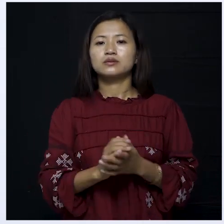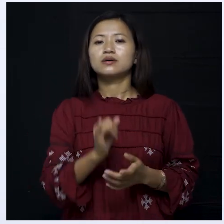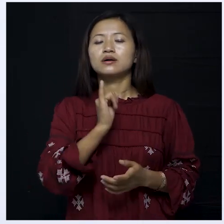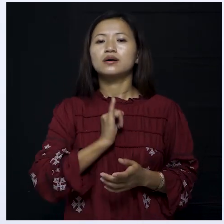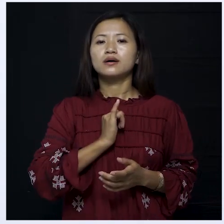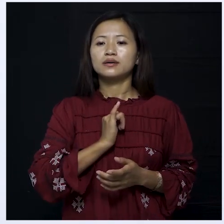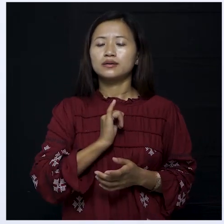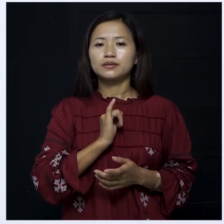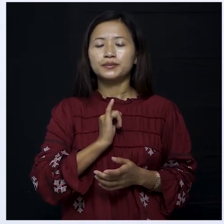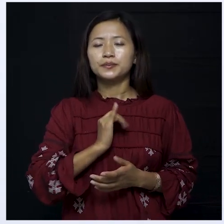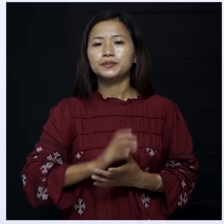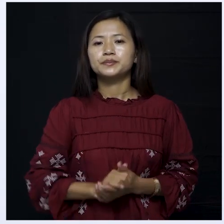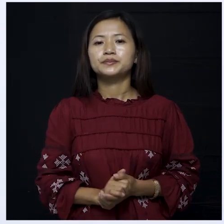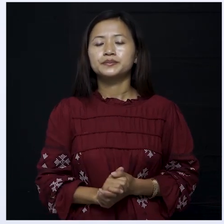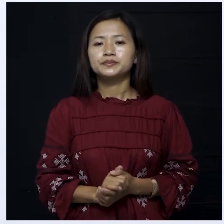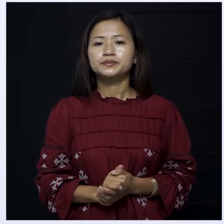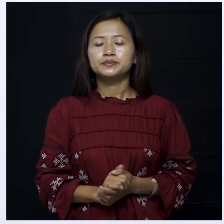am